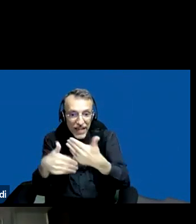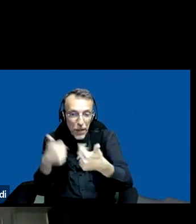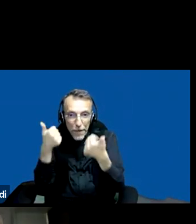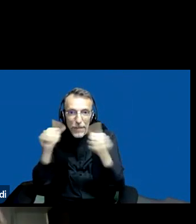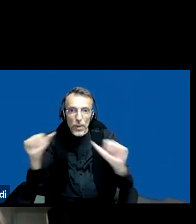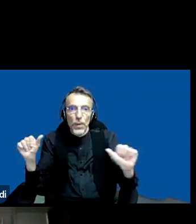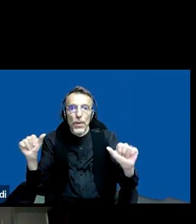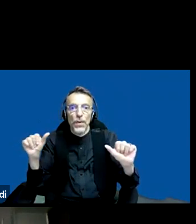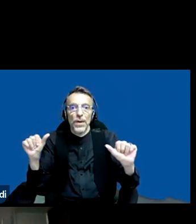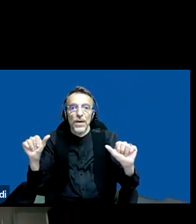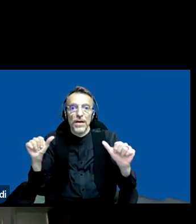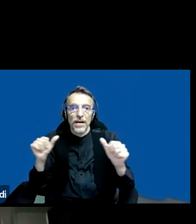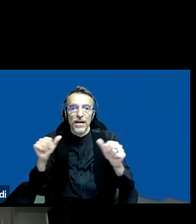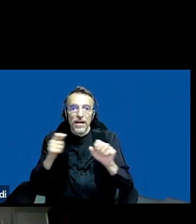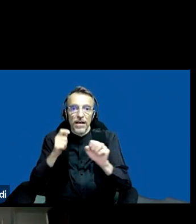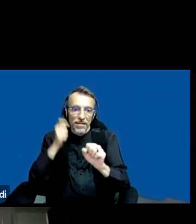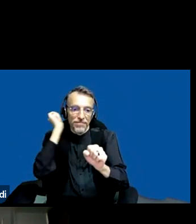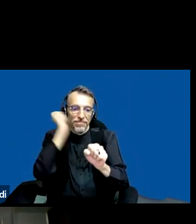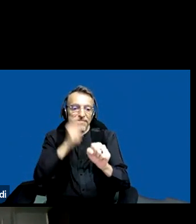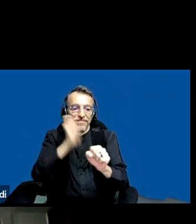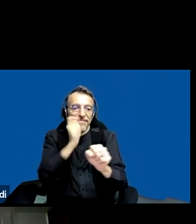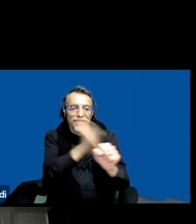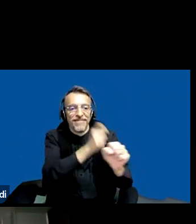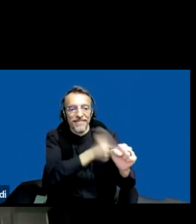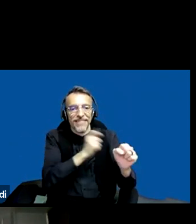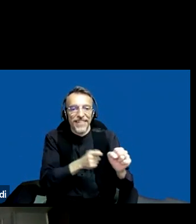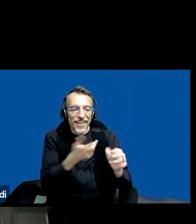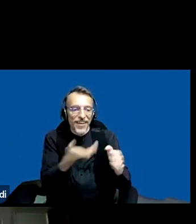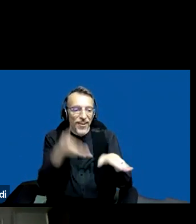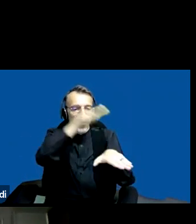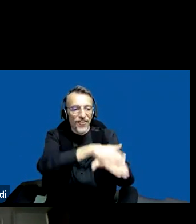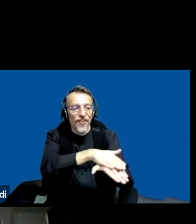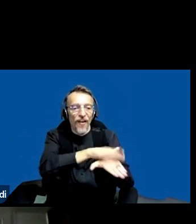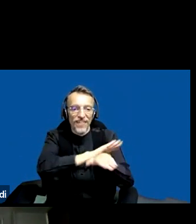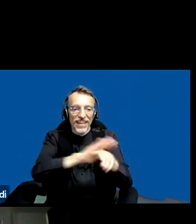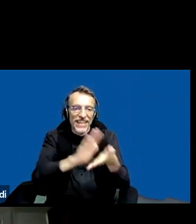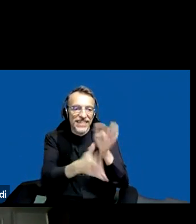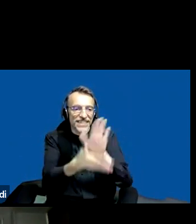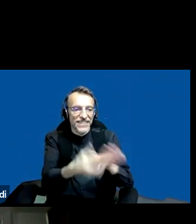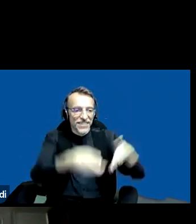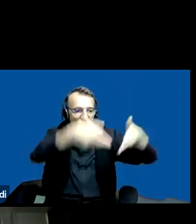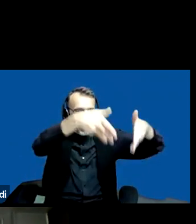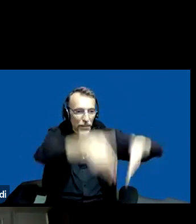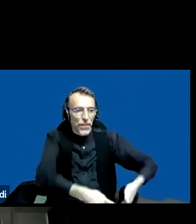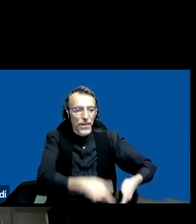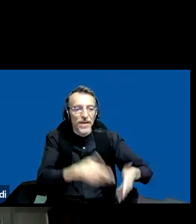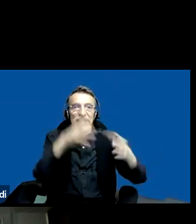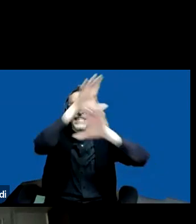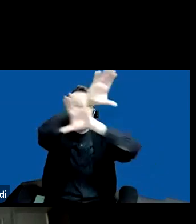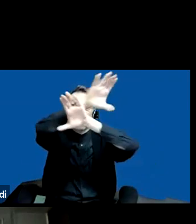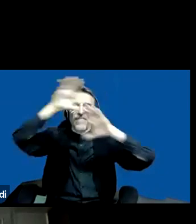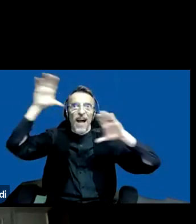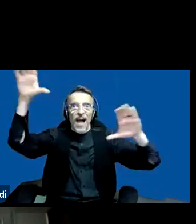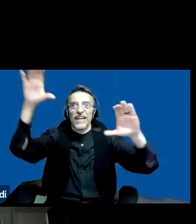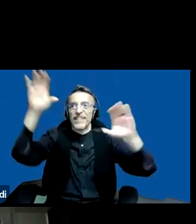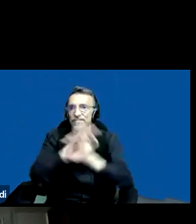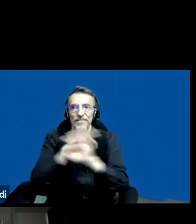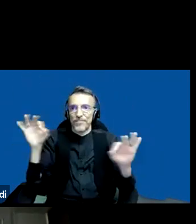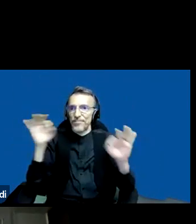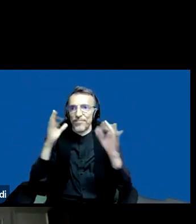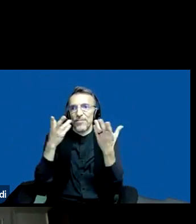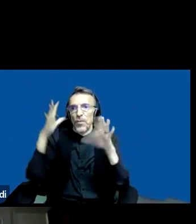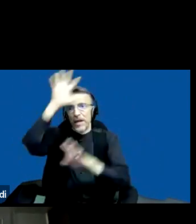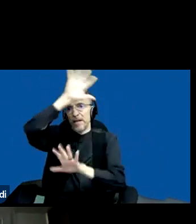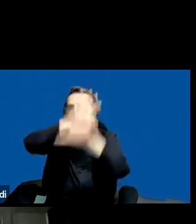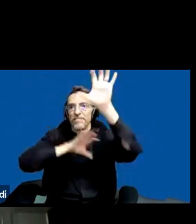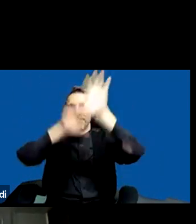put a great big nail in the coffin of those divides, I think that would be incredibly valuable. And